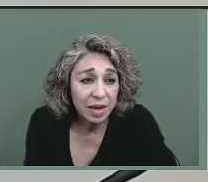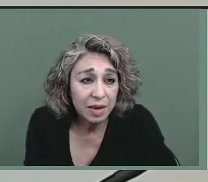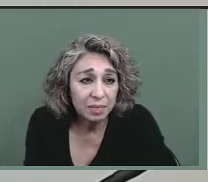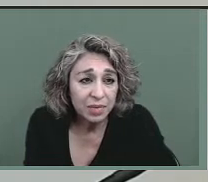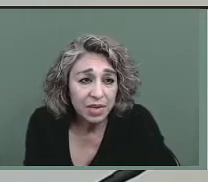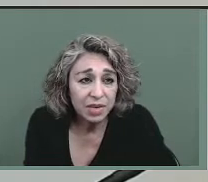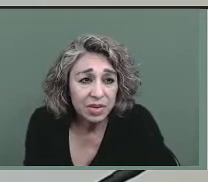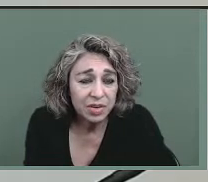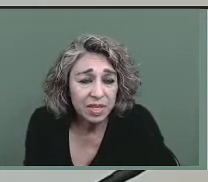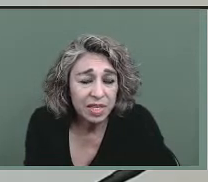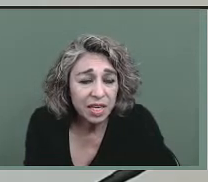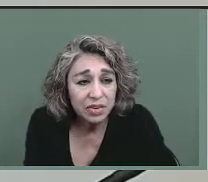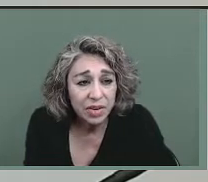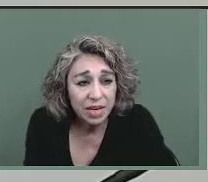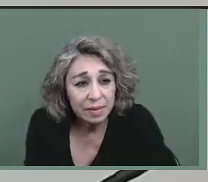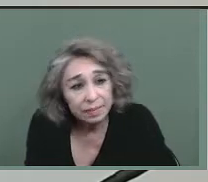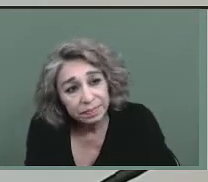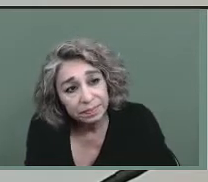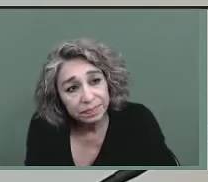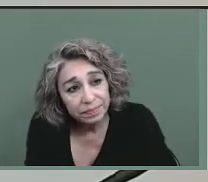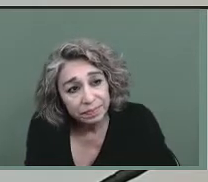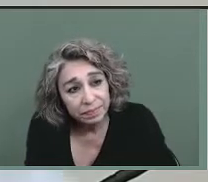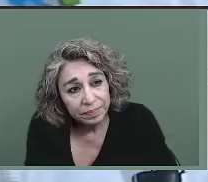extensive territories in the country,